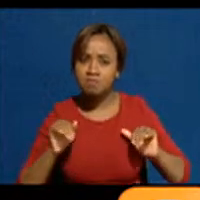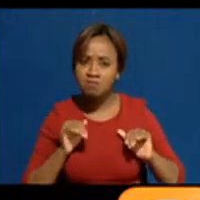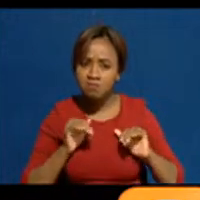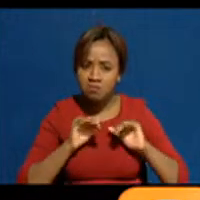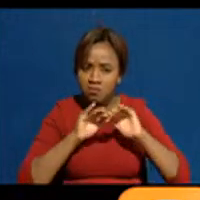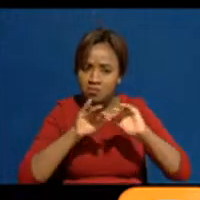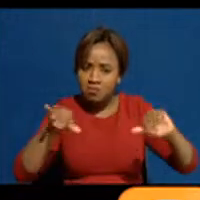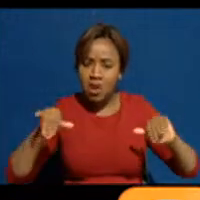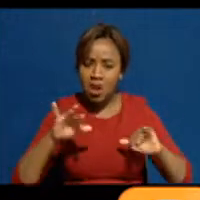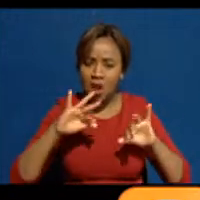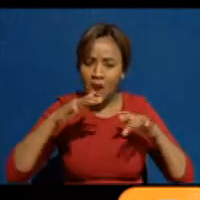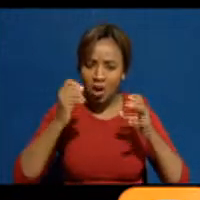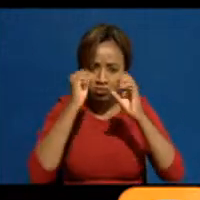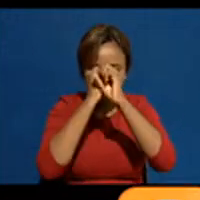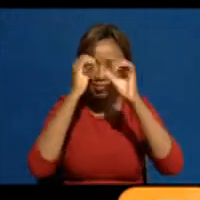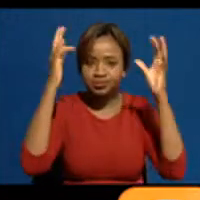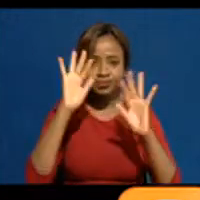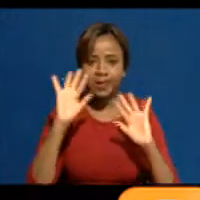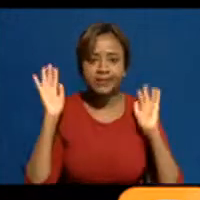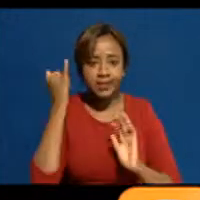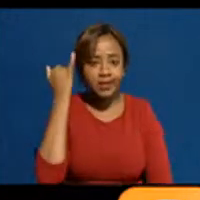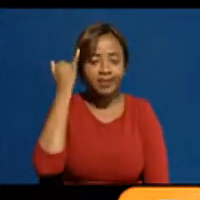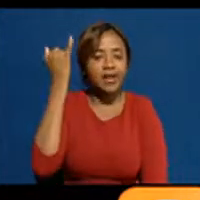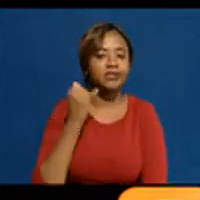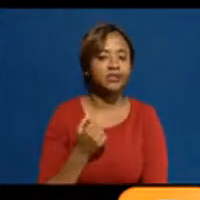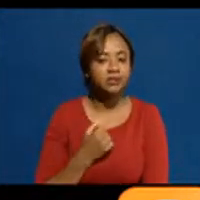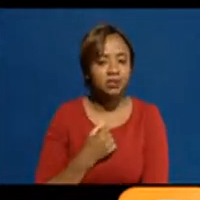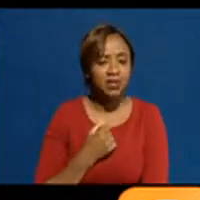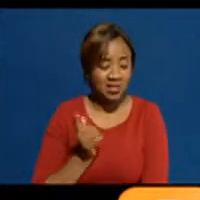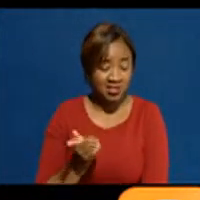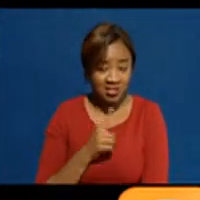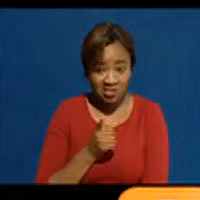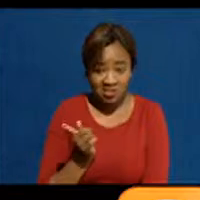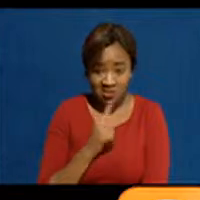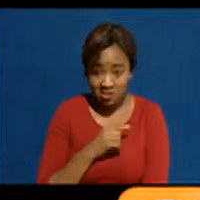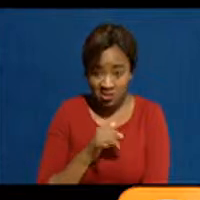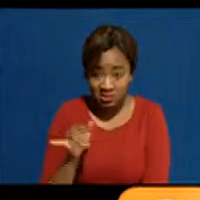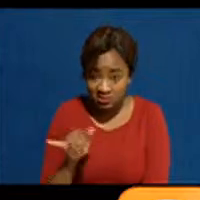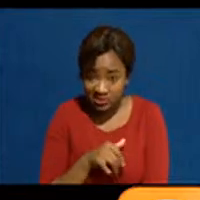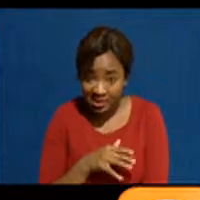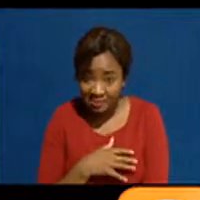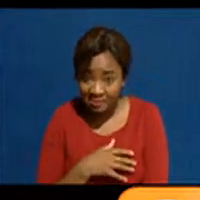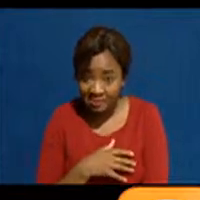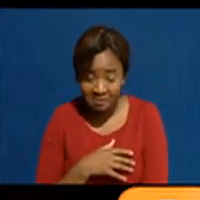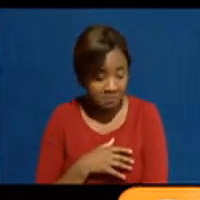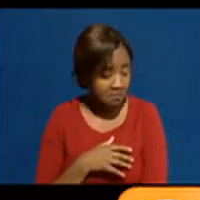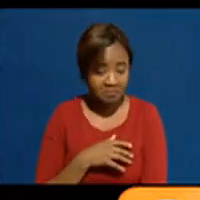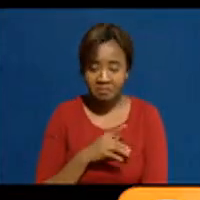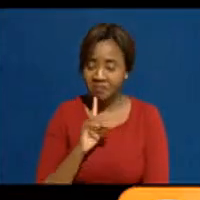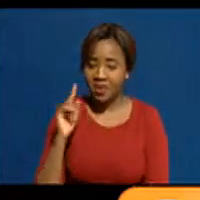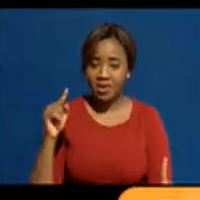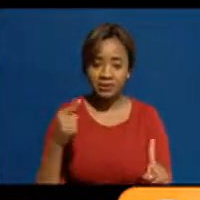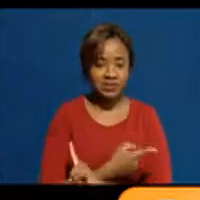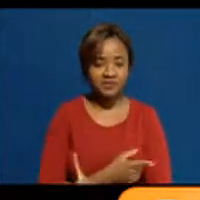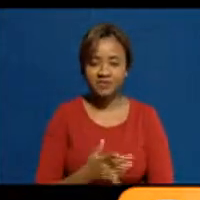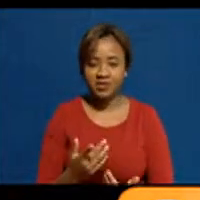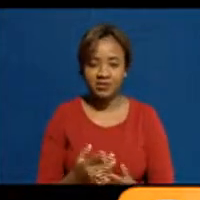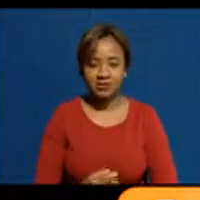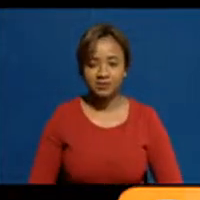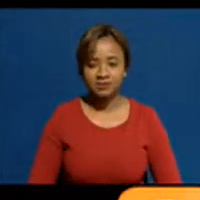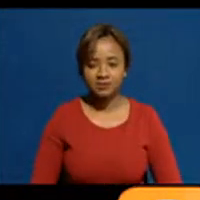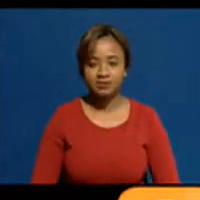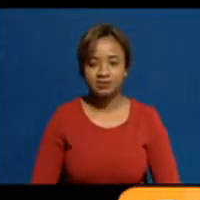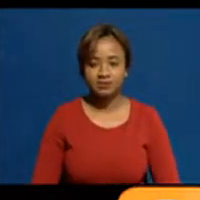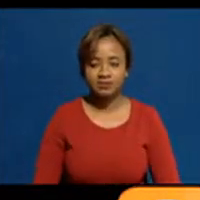able to get the adaptability of swimming. Yeah, Victoria, yeah. Those two children would have a big difference. So I